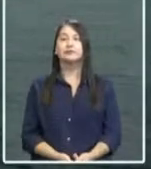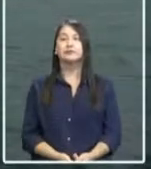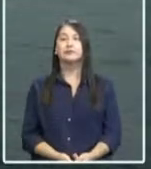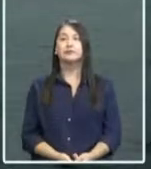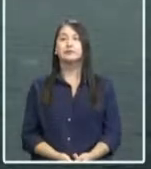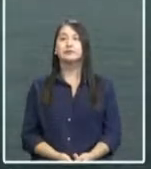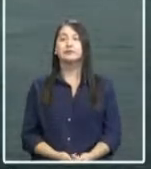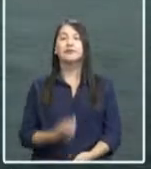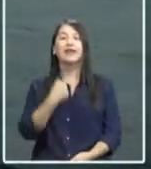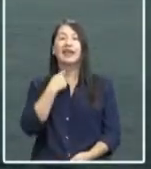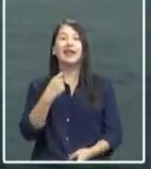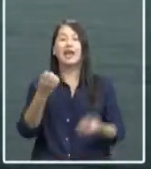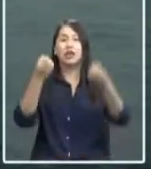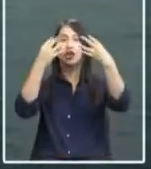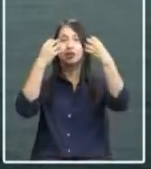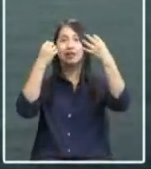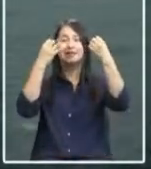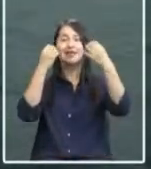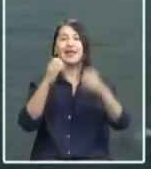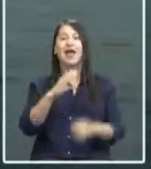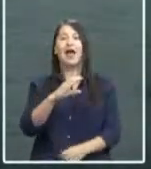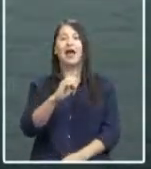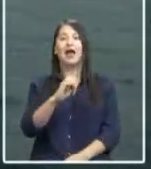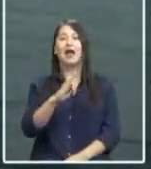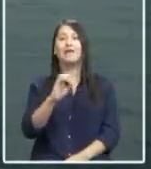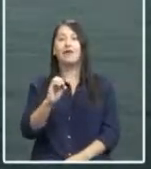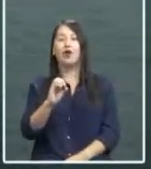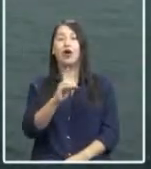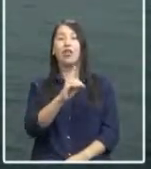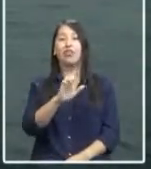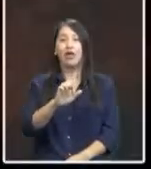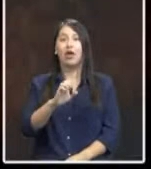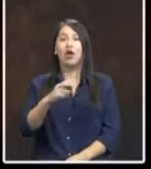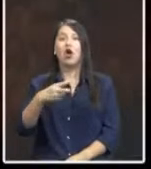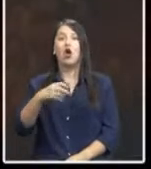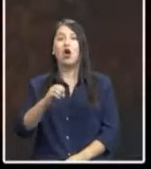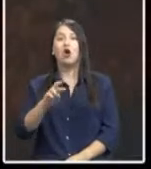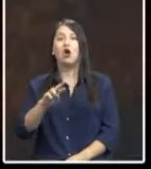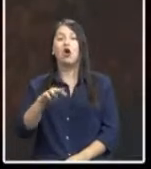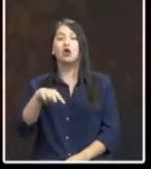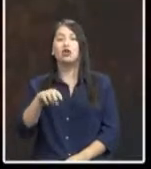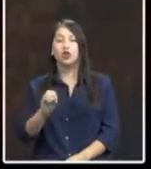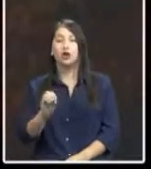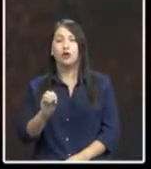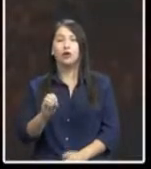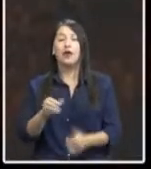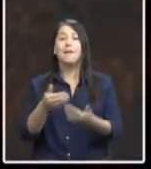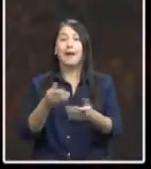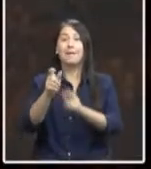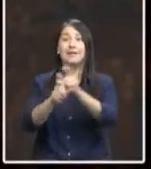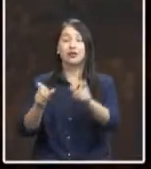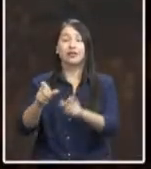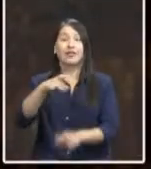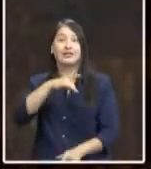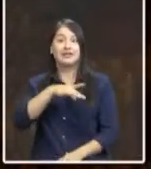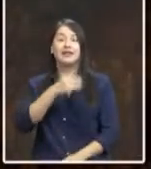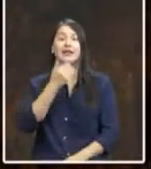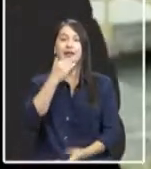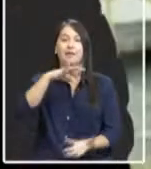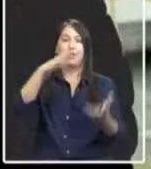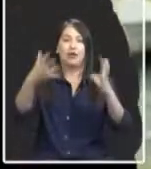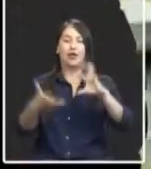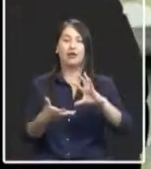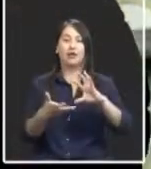¿Qué nos enseña el Cabo de Hornos a los ciudadanos de Chile y del planeta? El conversar con las